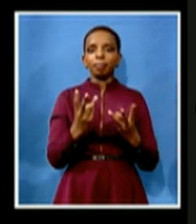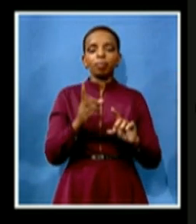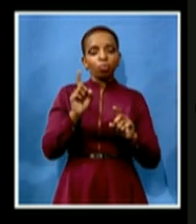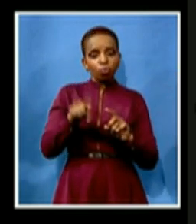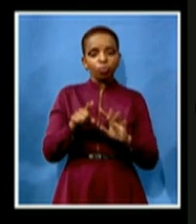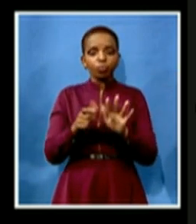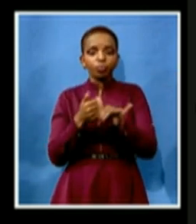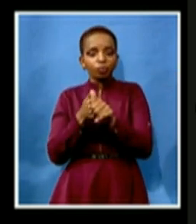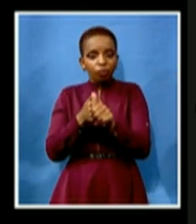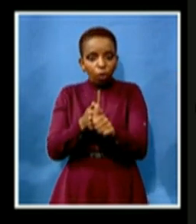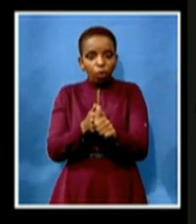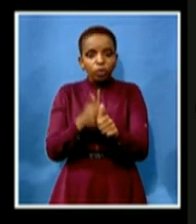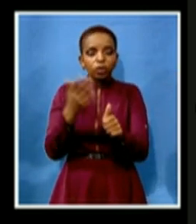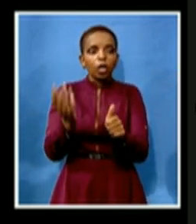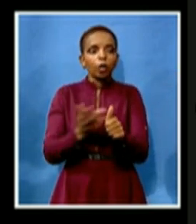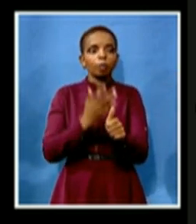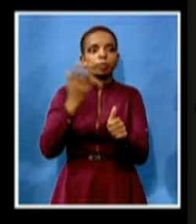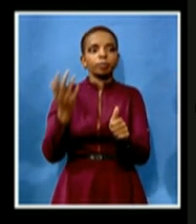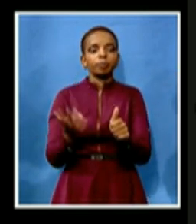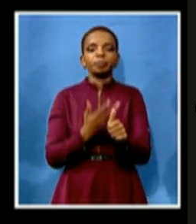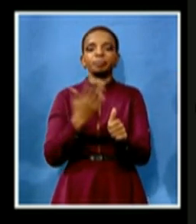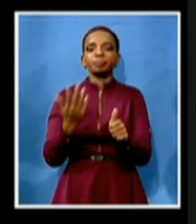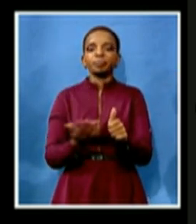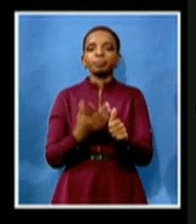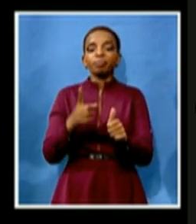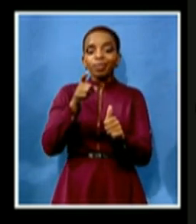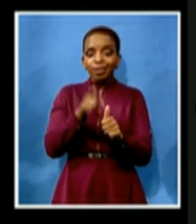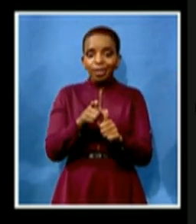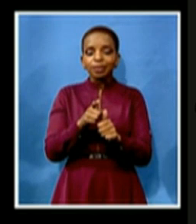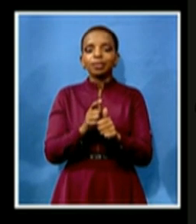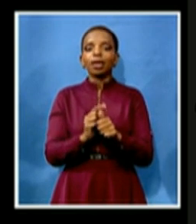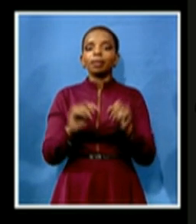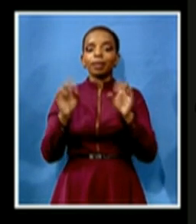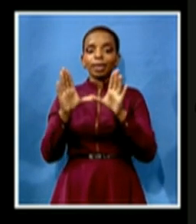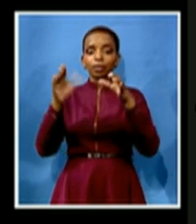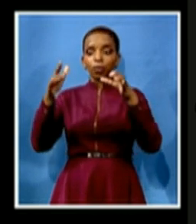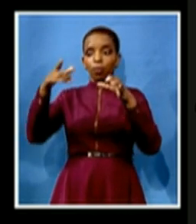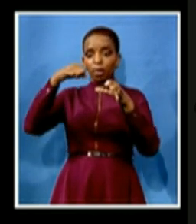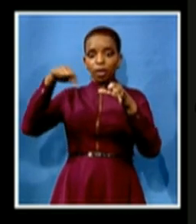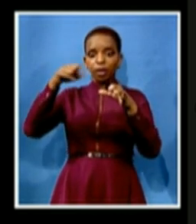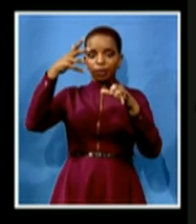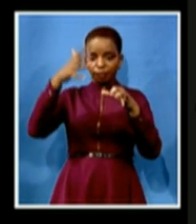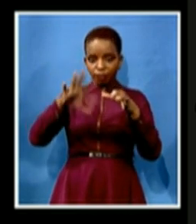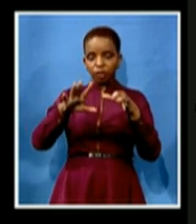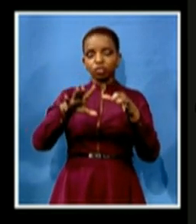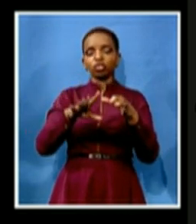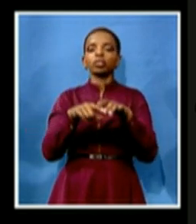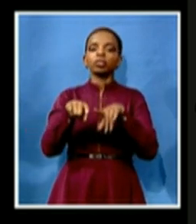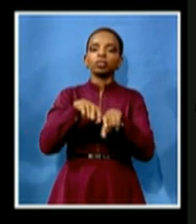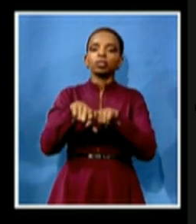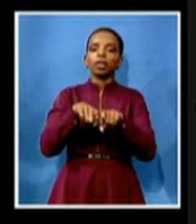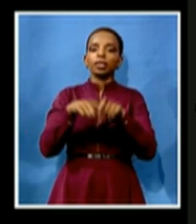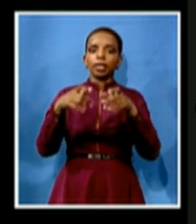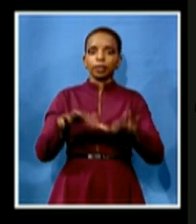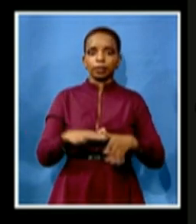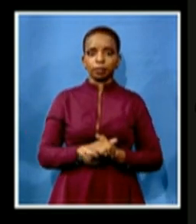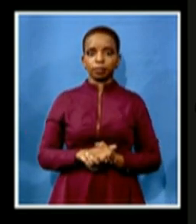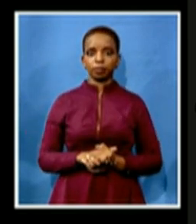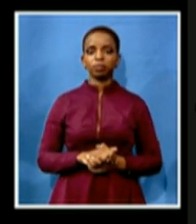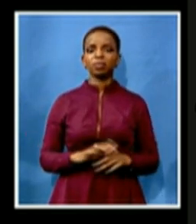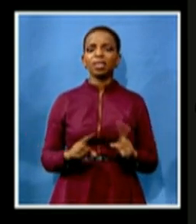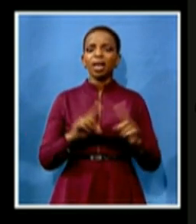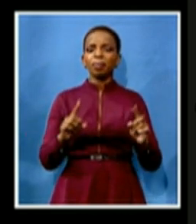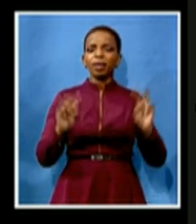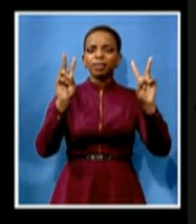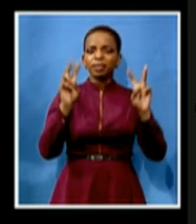categories that would have tested. The issue, I didn't quite follow what the issue around herd immunity and lockdown,